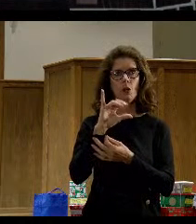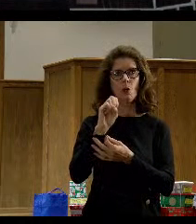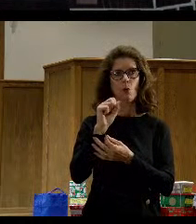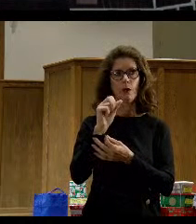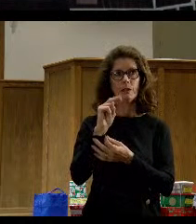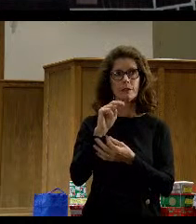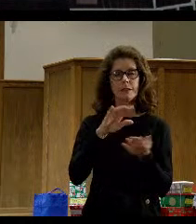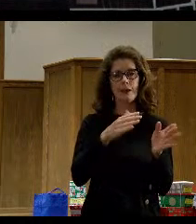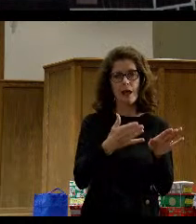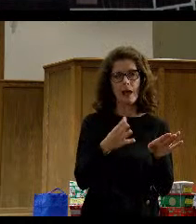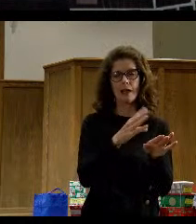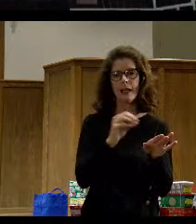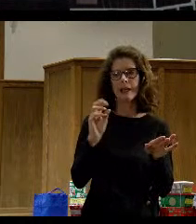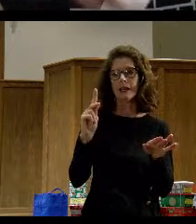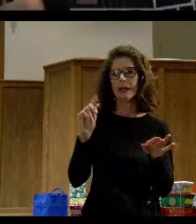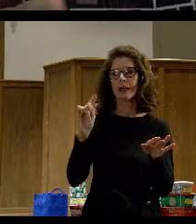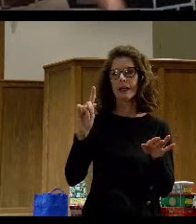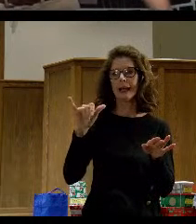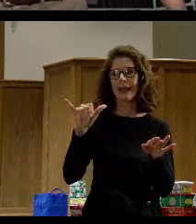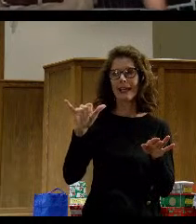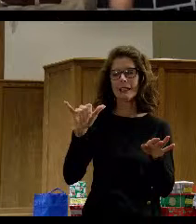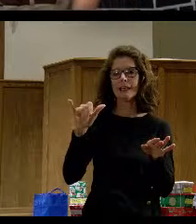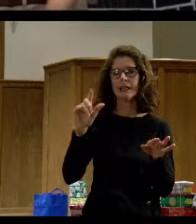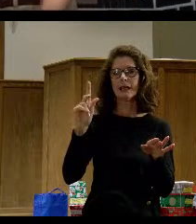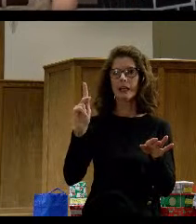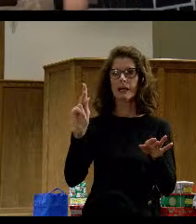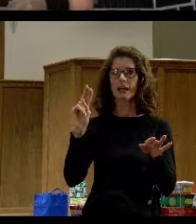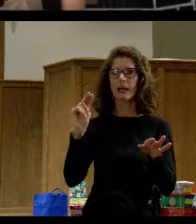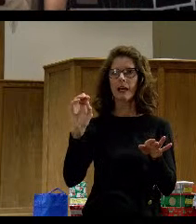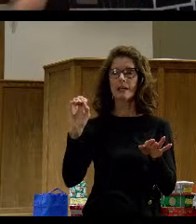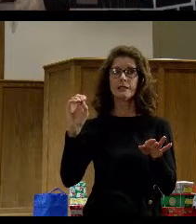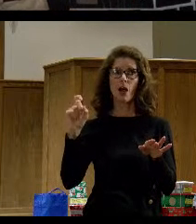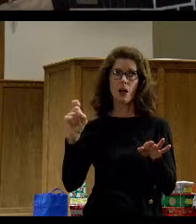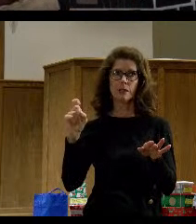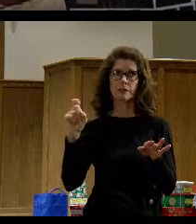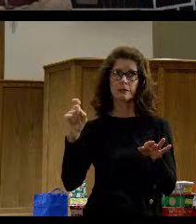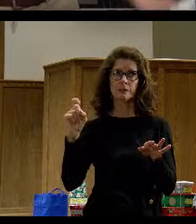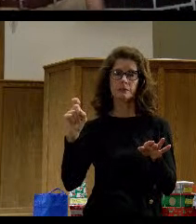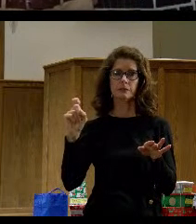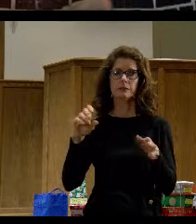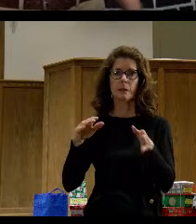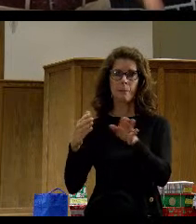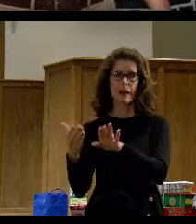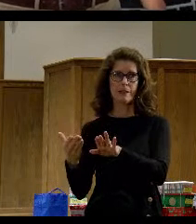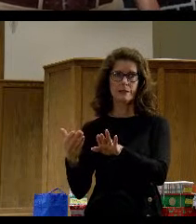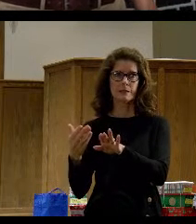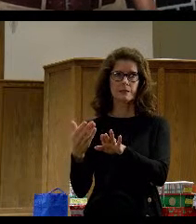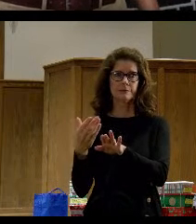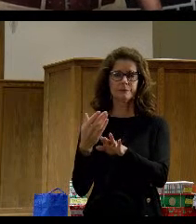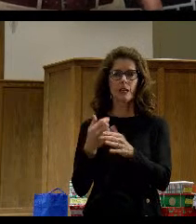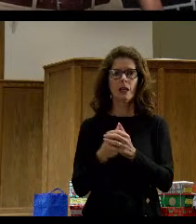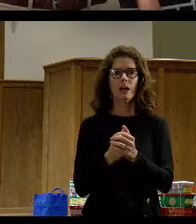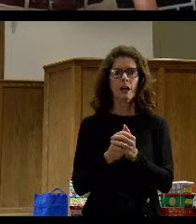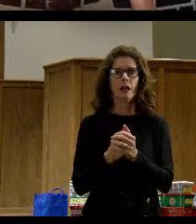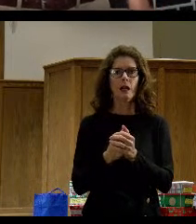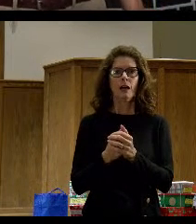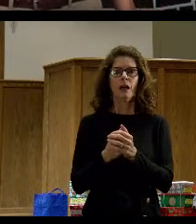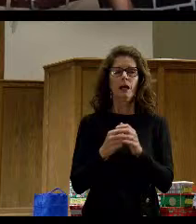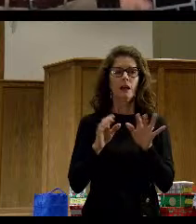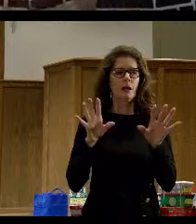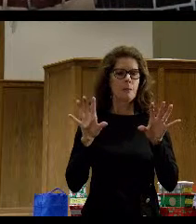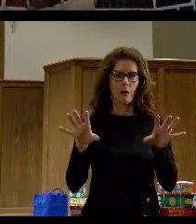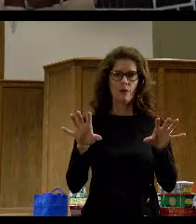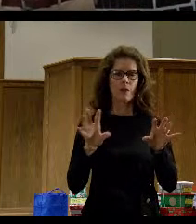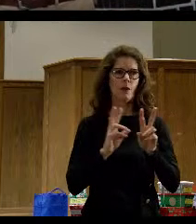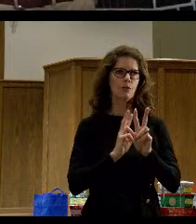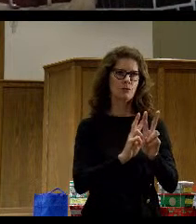away earlier this week on Wednesday, and so we are mourning with Bud. She's going to be laid to rest tomorrow in Bartlesville, and so our hearts go